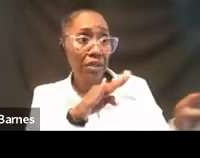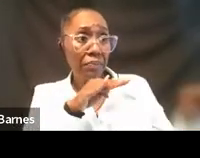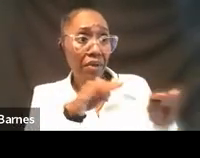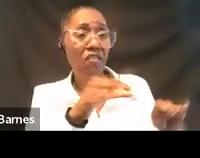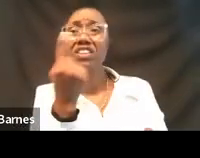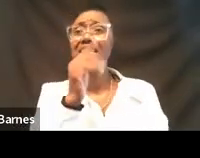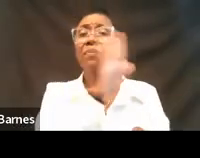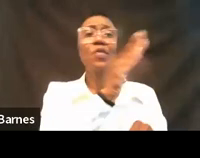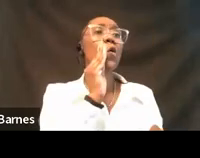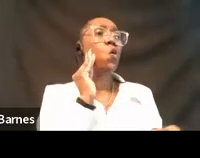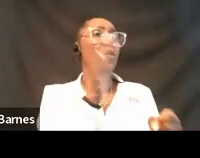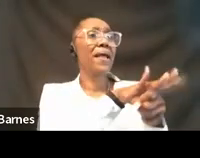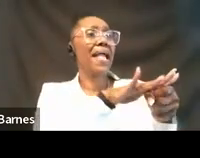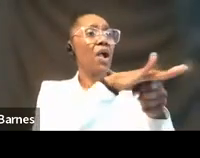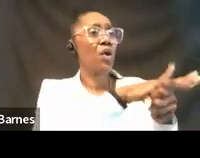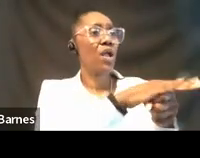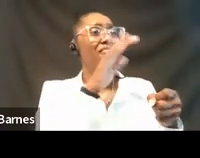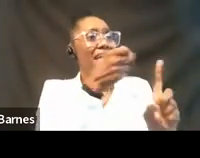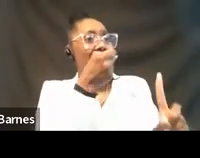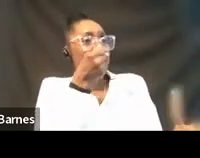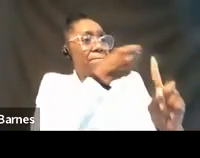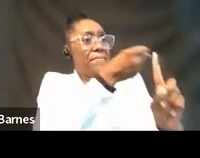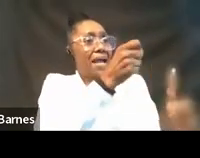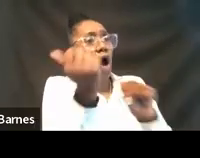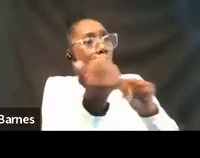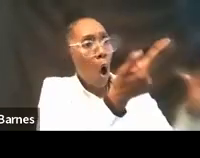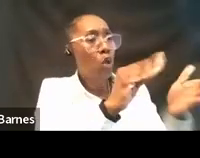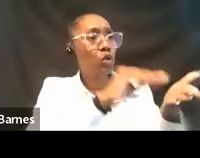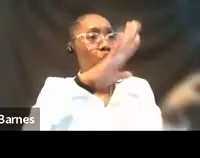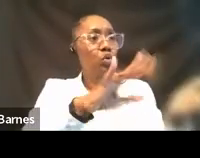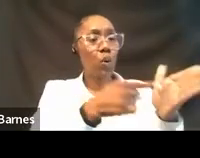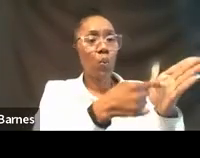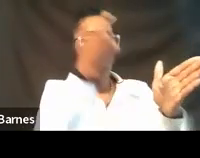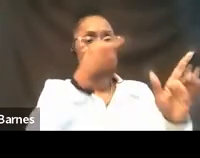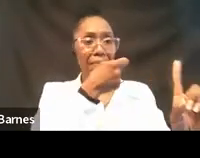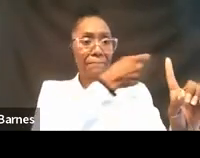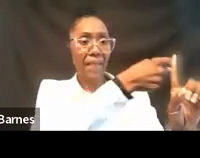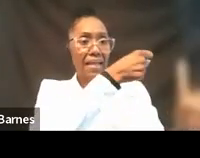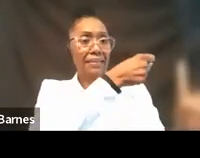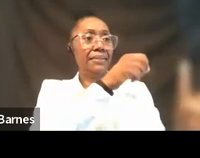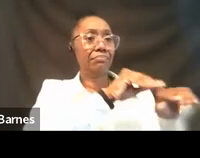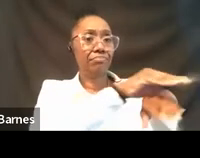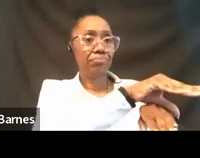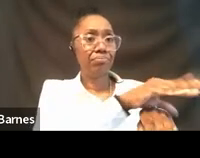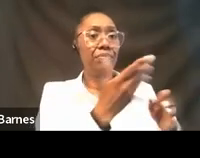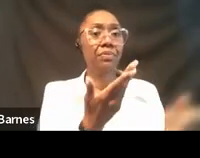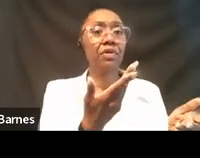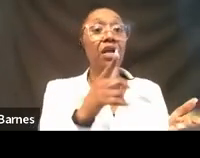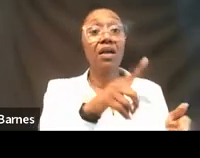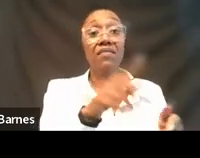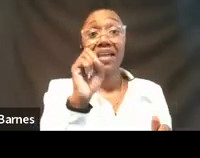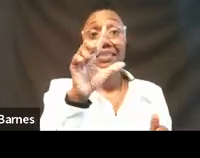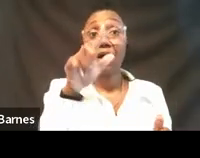neighborhood that is impacting all of the students at one time. Okay. Here's the other thing. An SLP in a school system